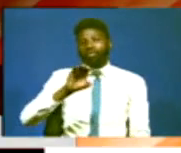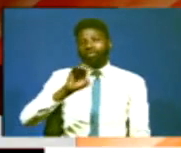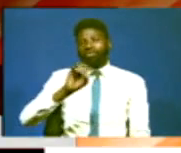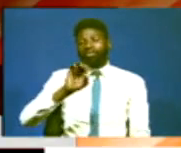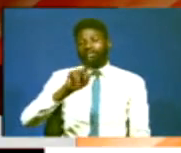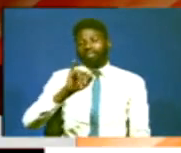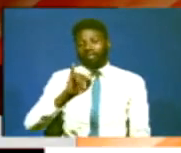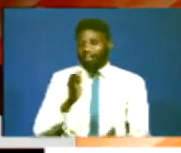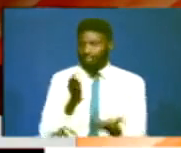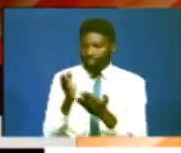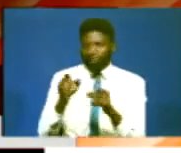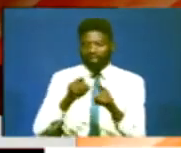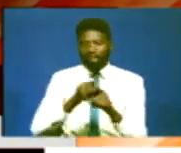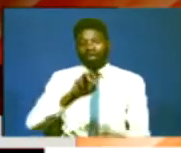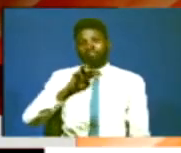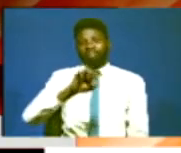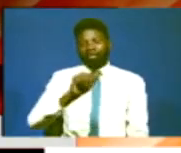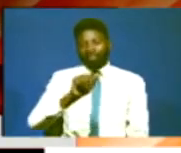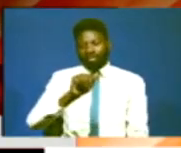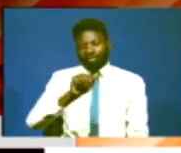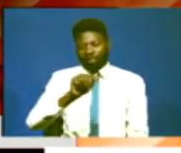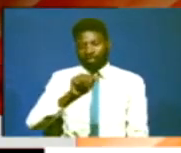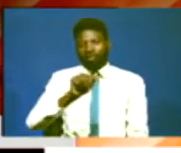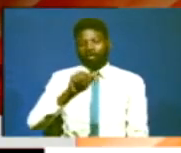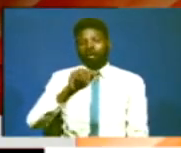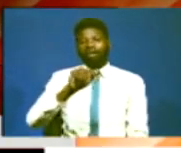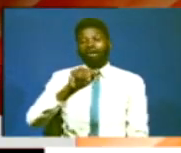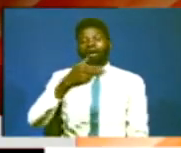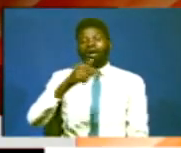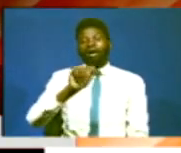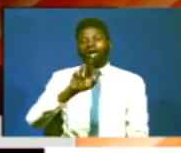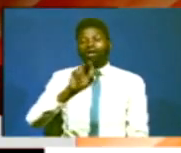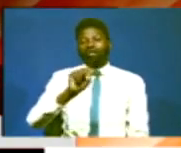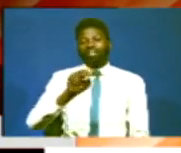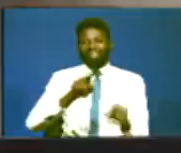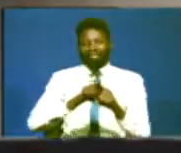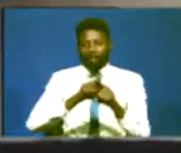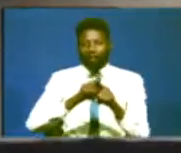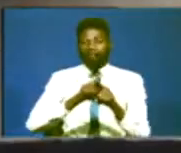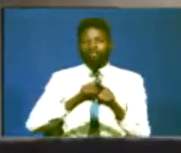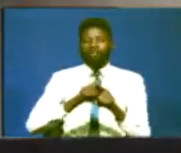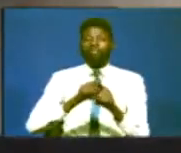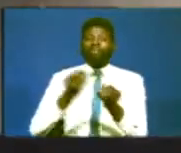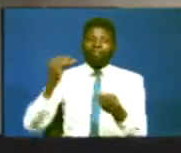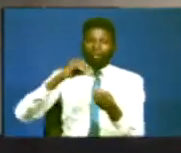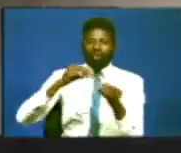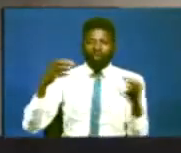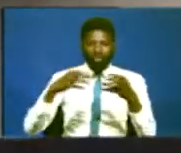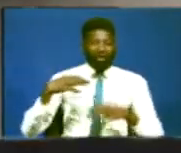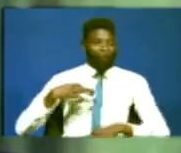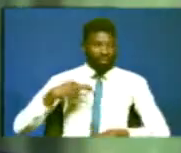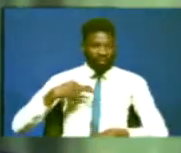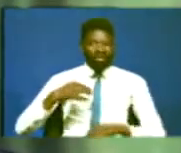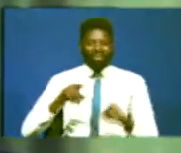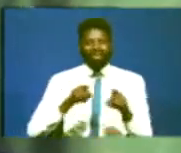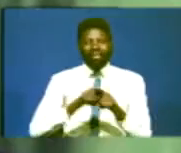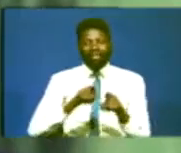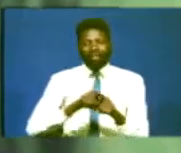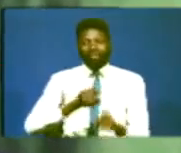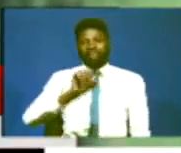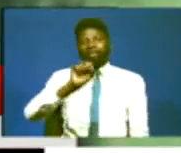of Cheptoriet Ward, was elected as the majority whip, and while nominated MCA Bavin Serem